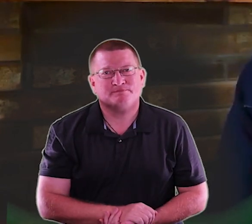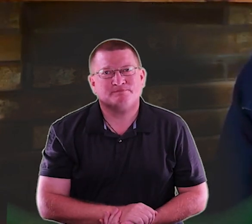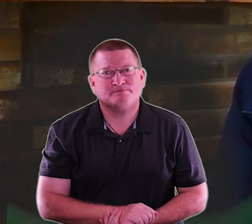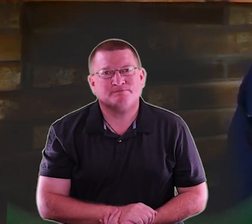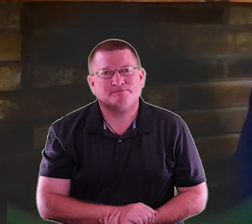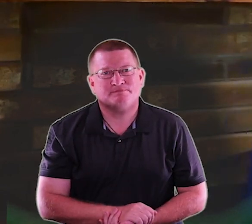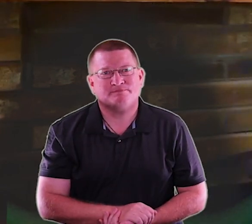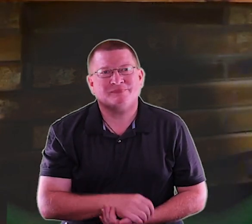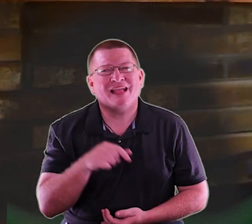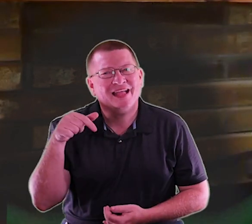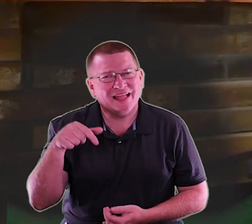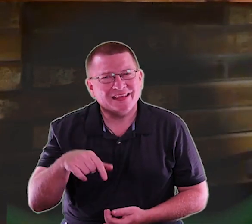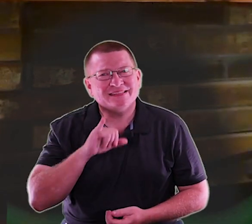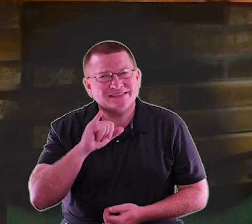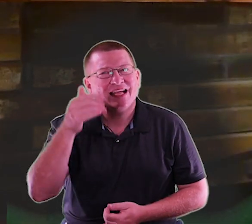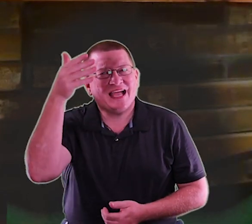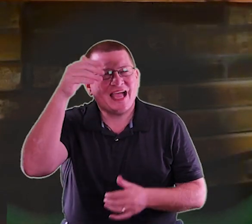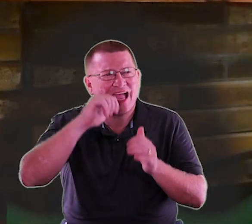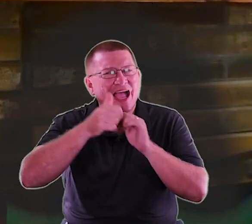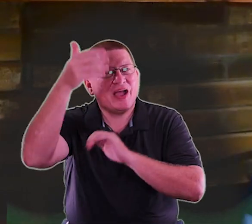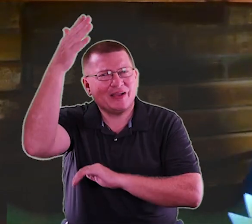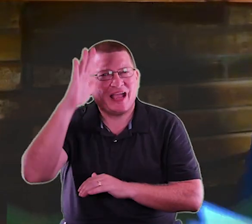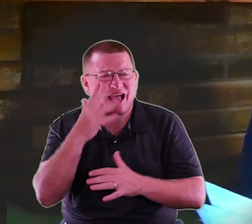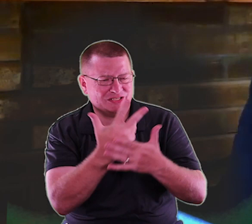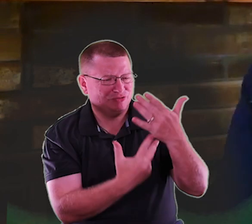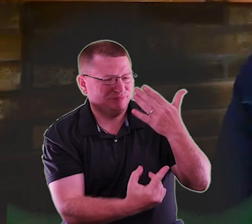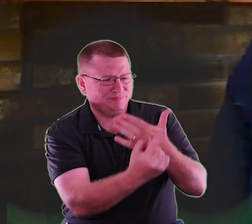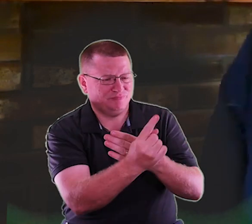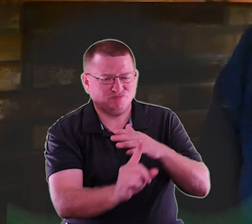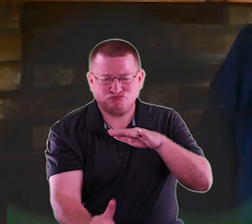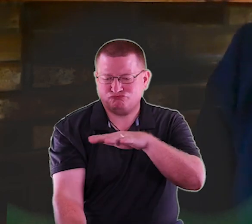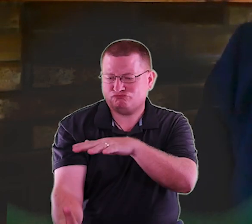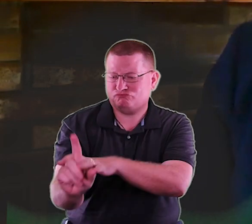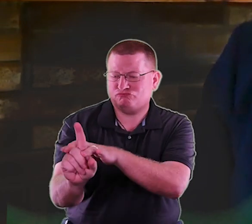And this is how God as Trinity shows up today.